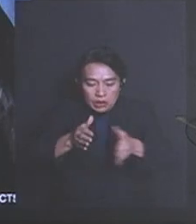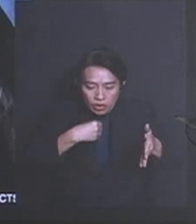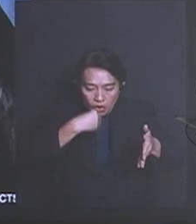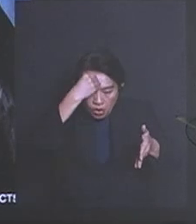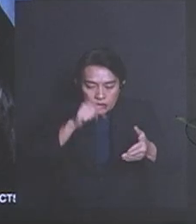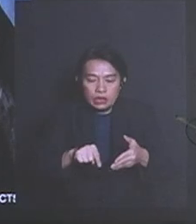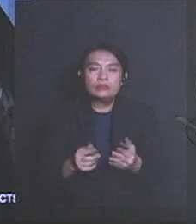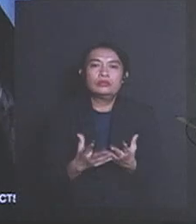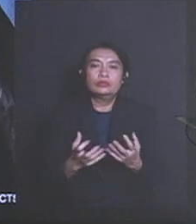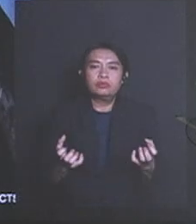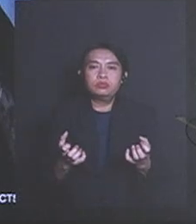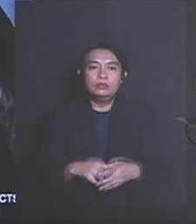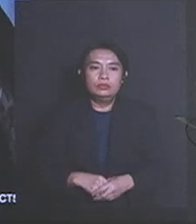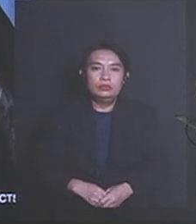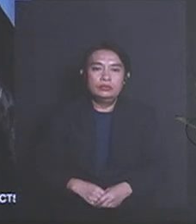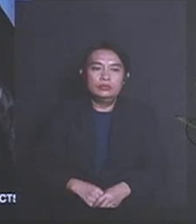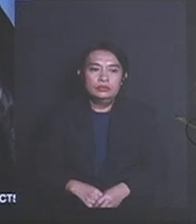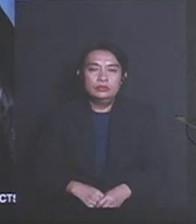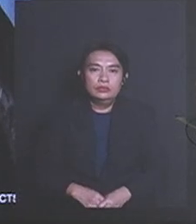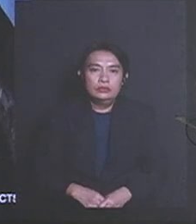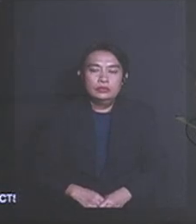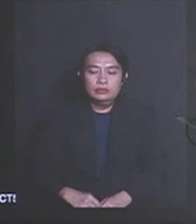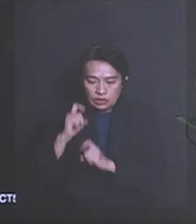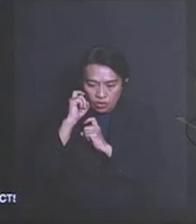and not safe to use anymore.